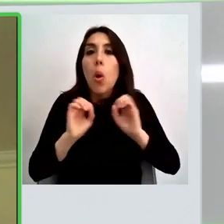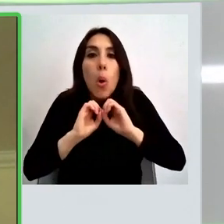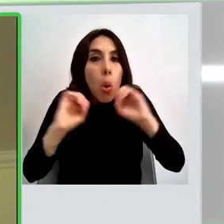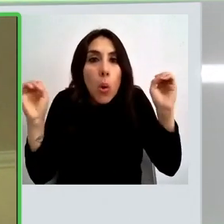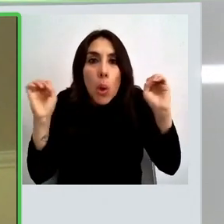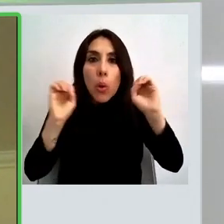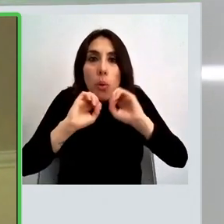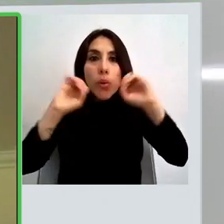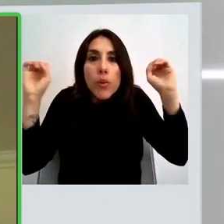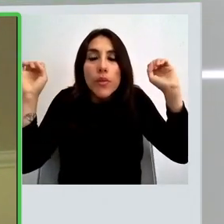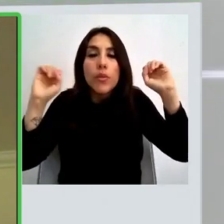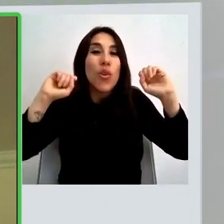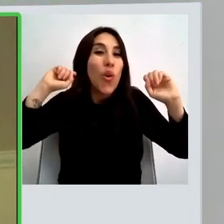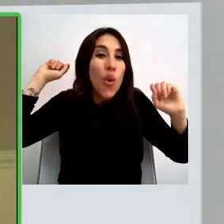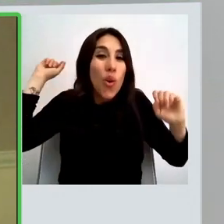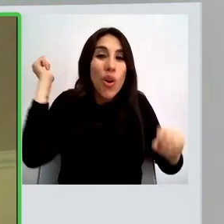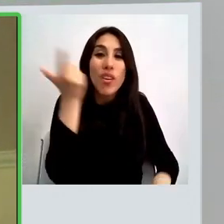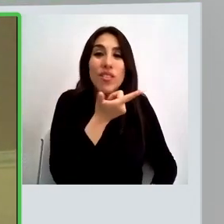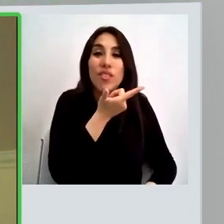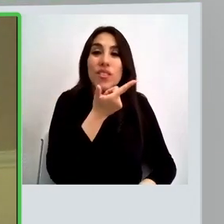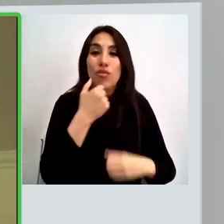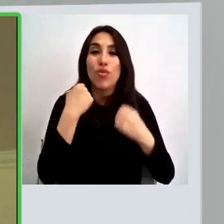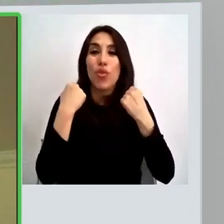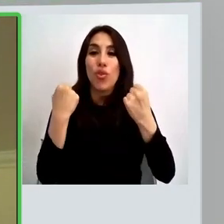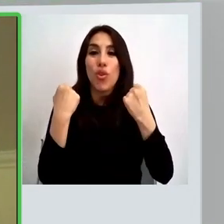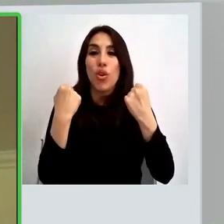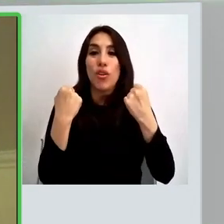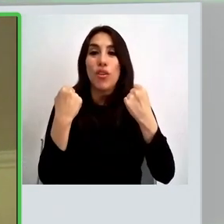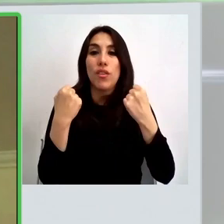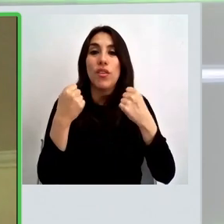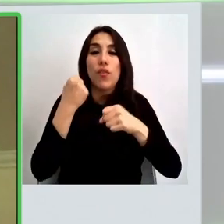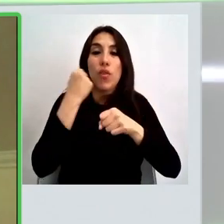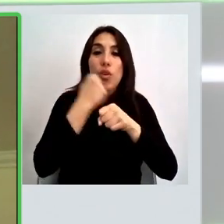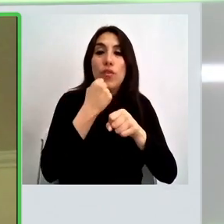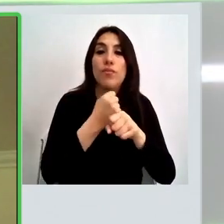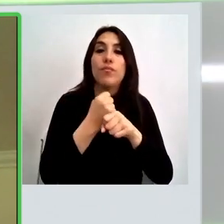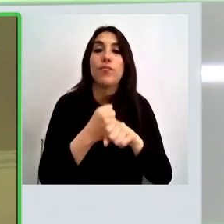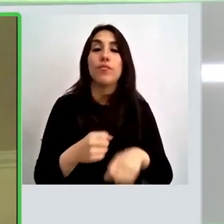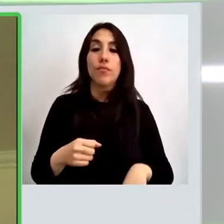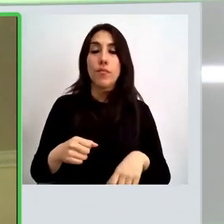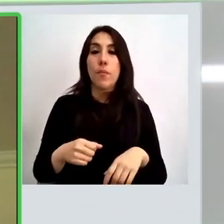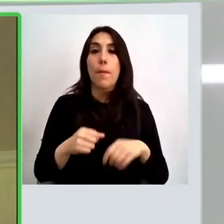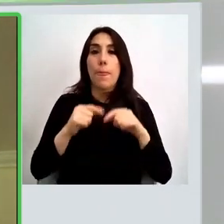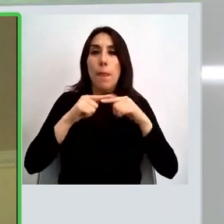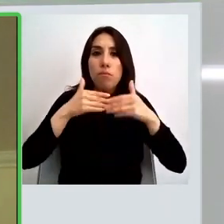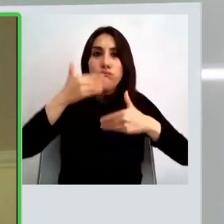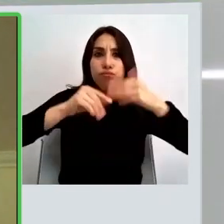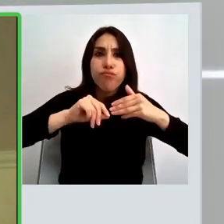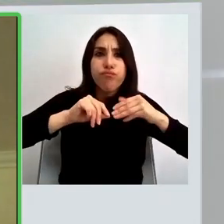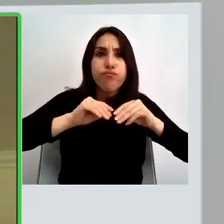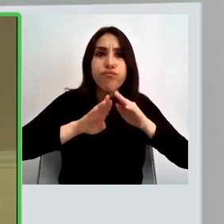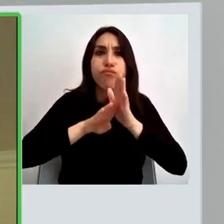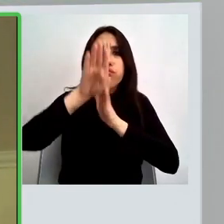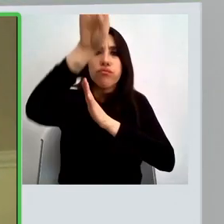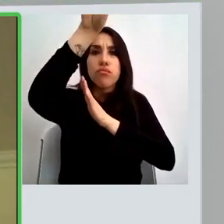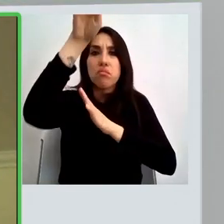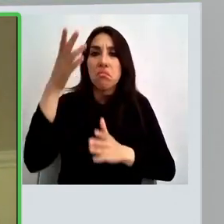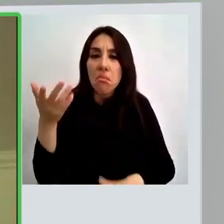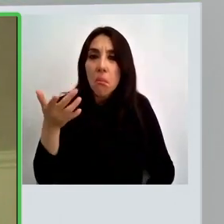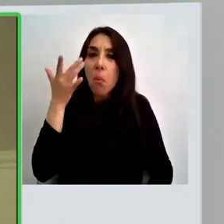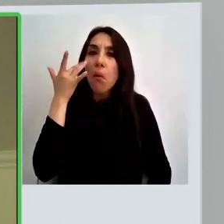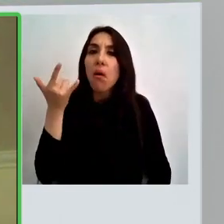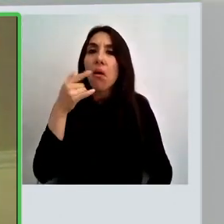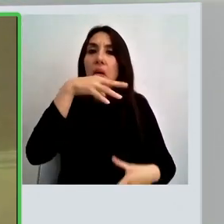better because they had persons with disabilities working there. Their productivity, everything went up. But